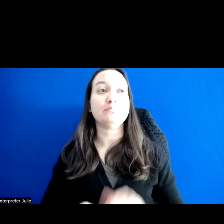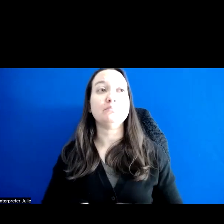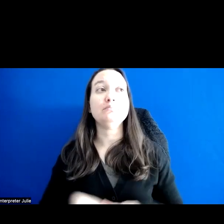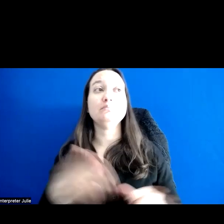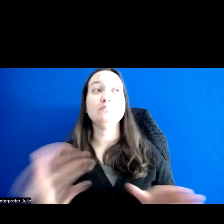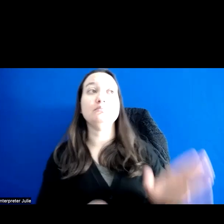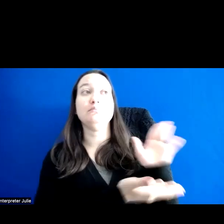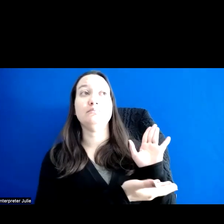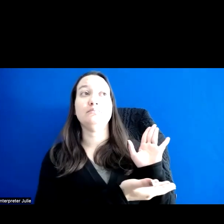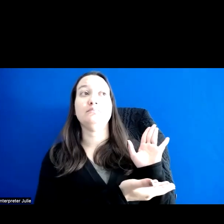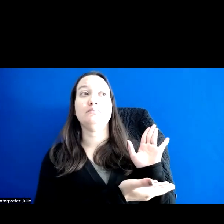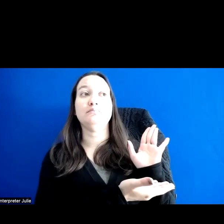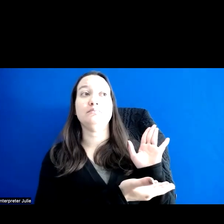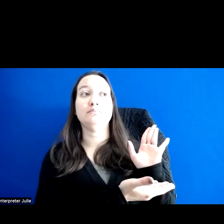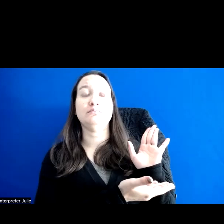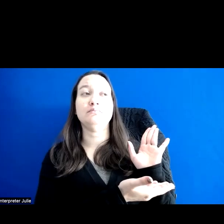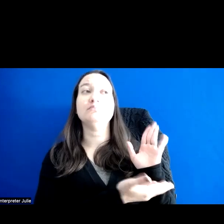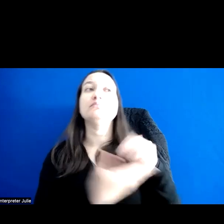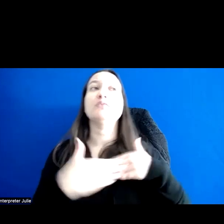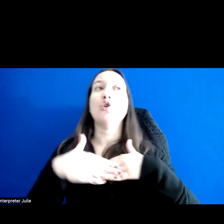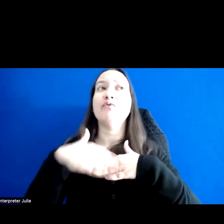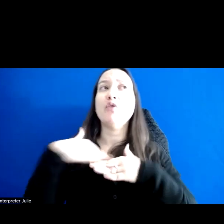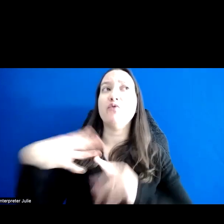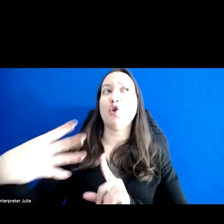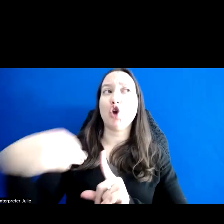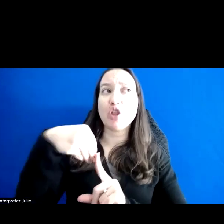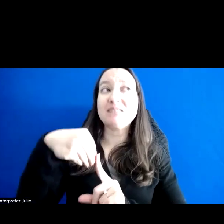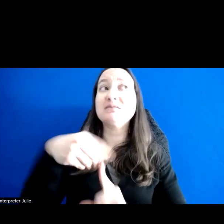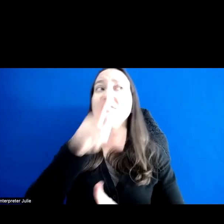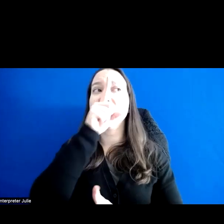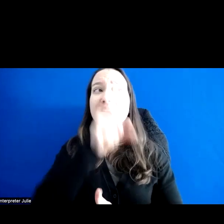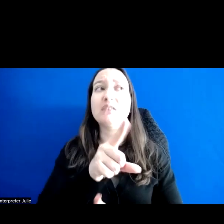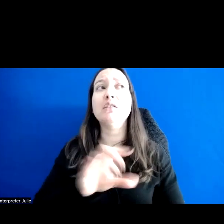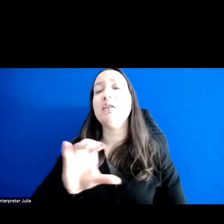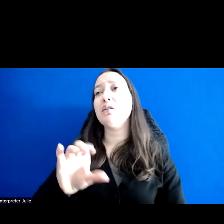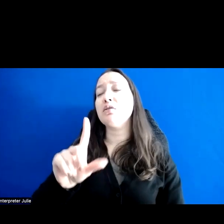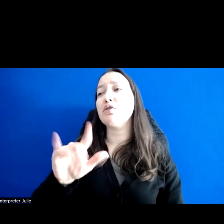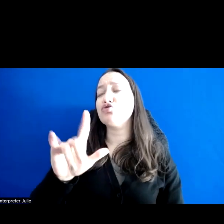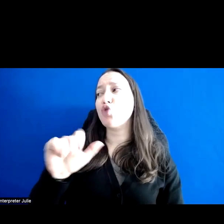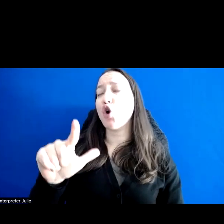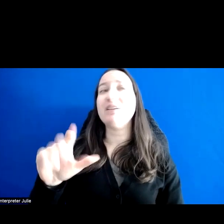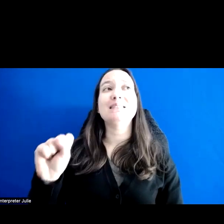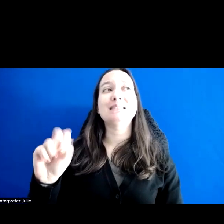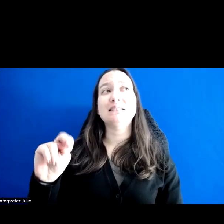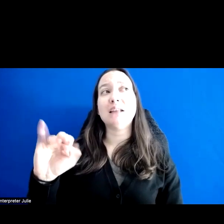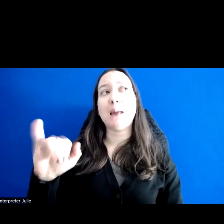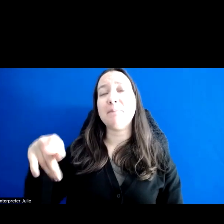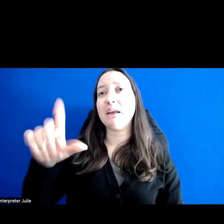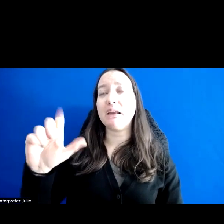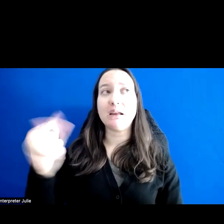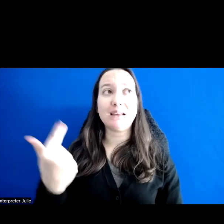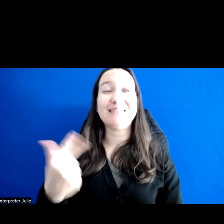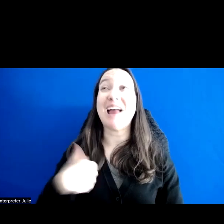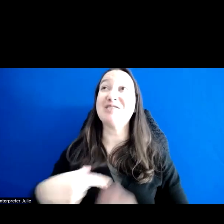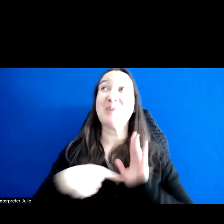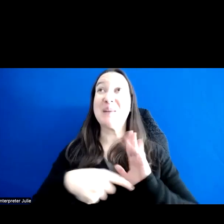Another grand overview, Cultural Sniping, which is actually quite cheap to get hold of. I hold this up again,